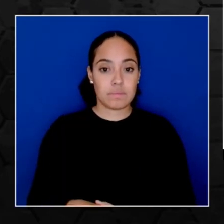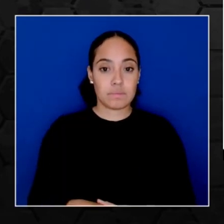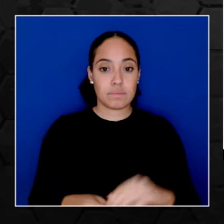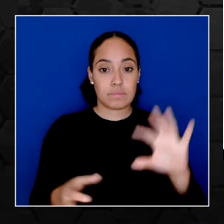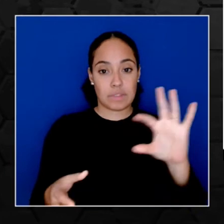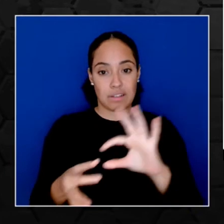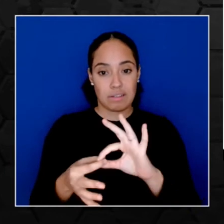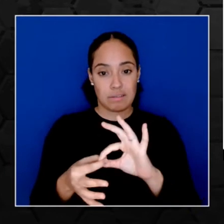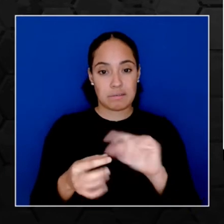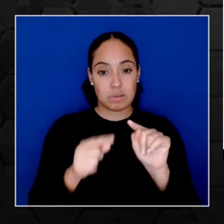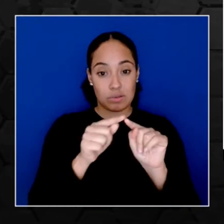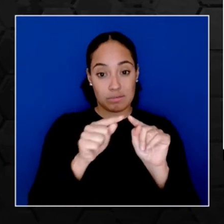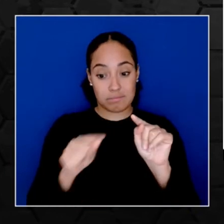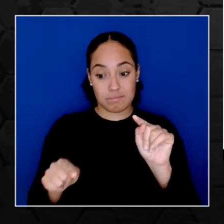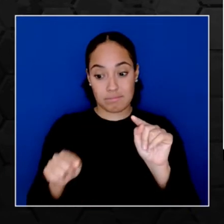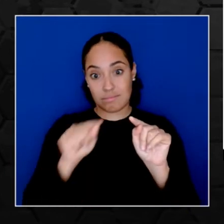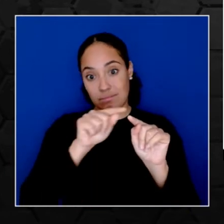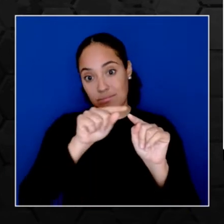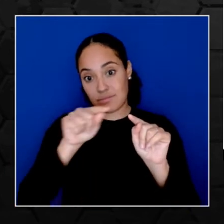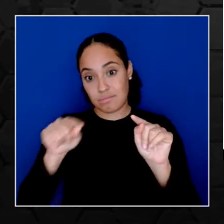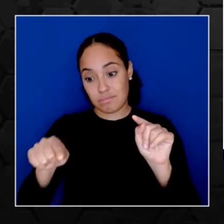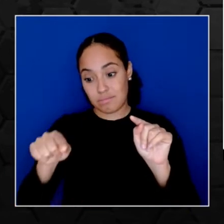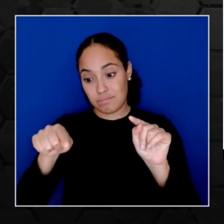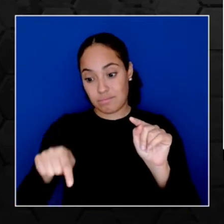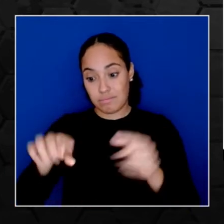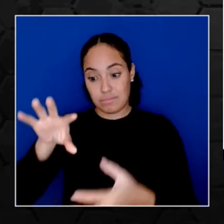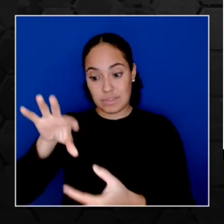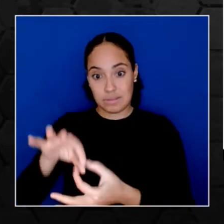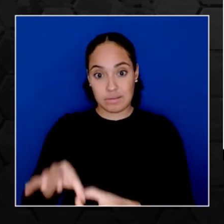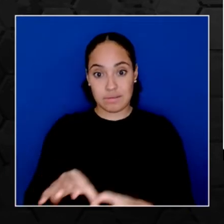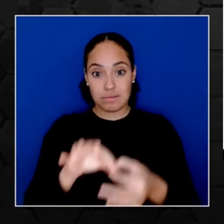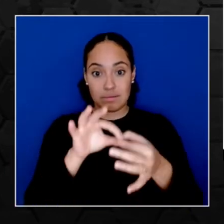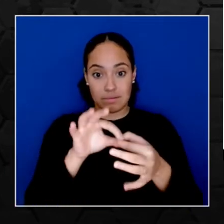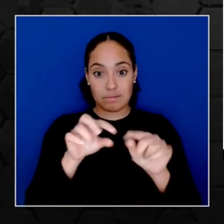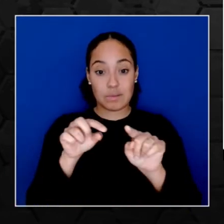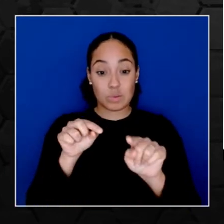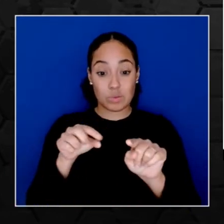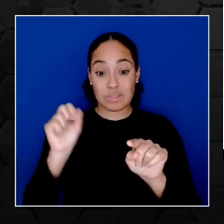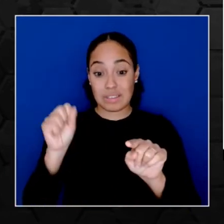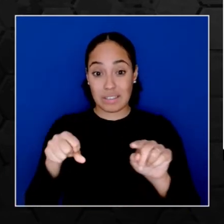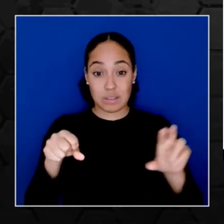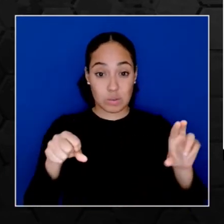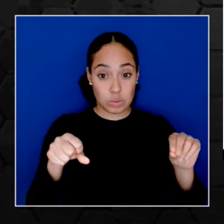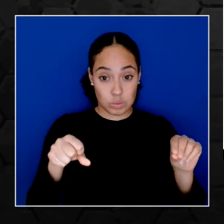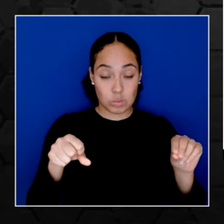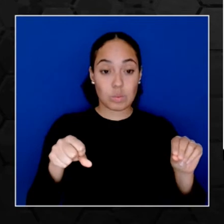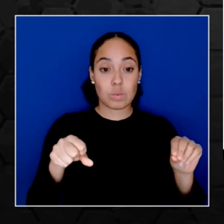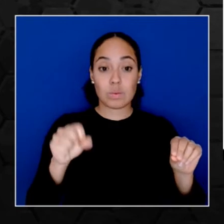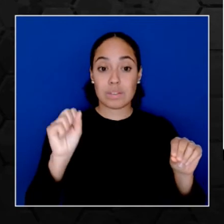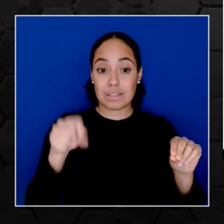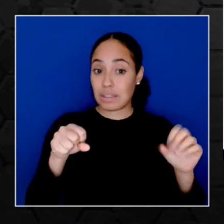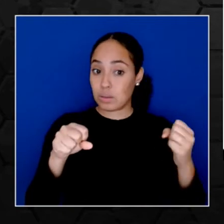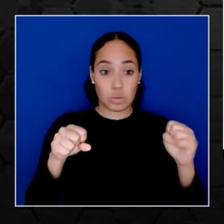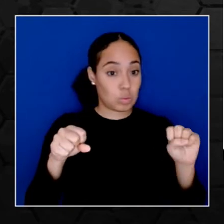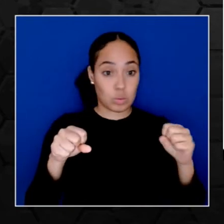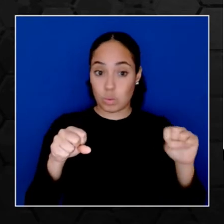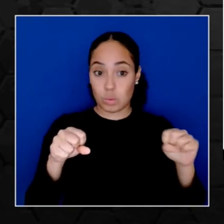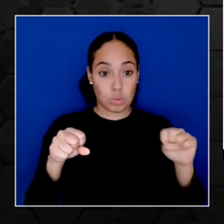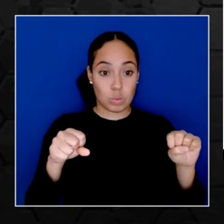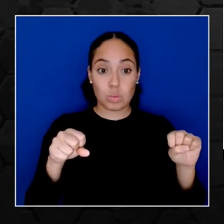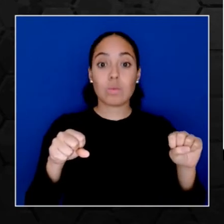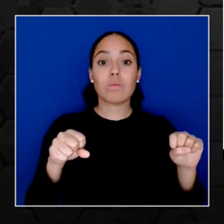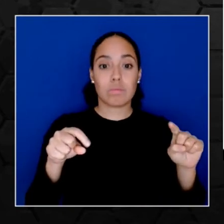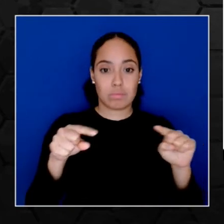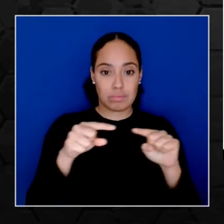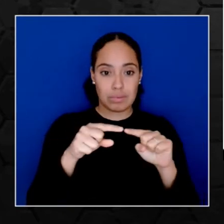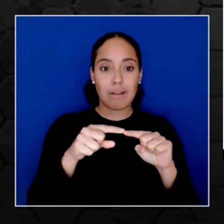ready, and we will connect the last statement box back to the yes or no option box so that they'll continue to check whether they want anything else.